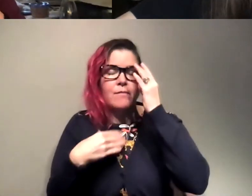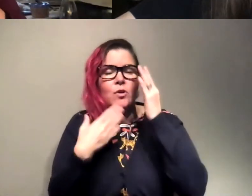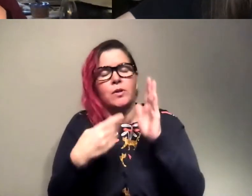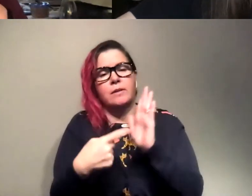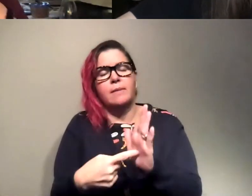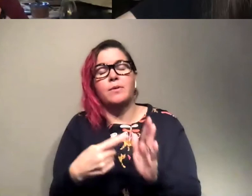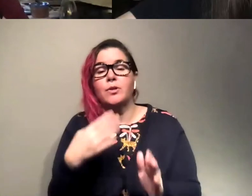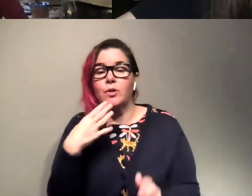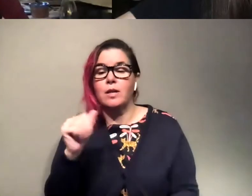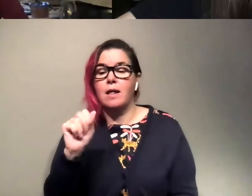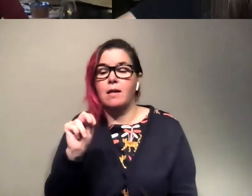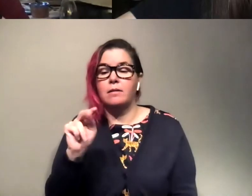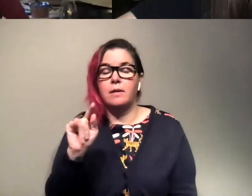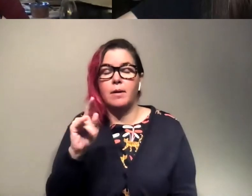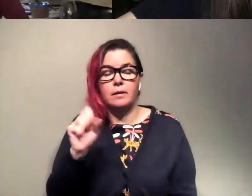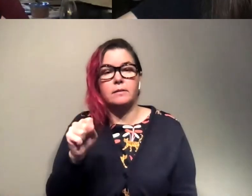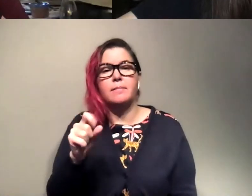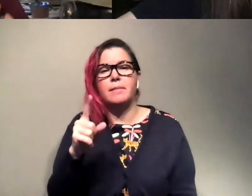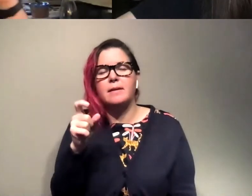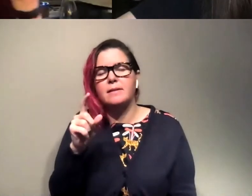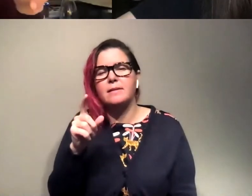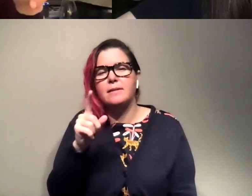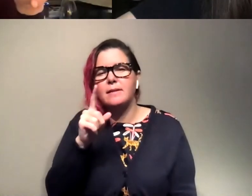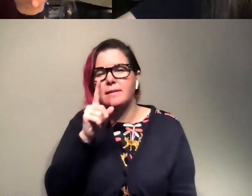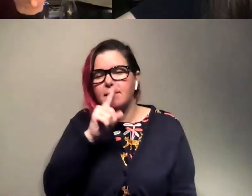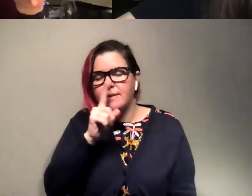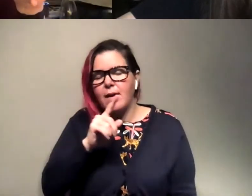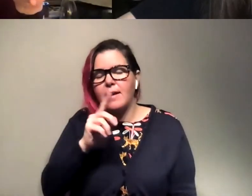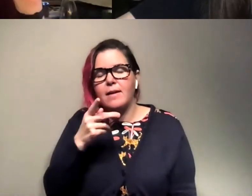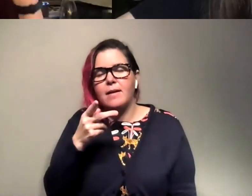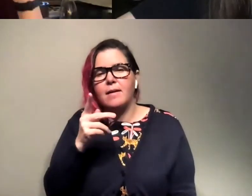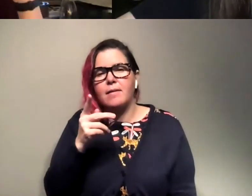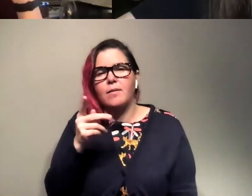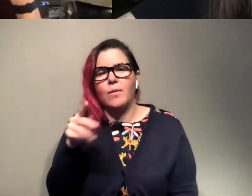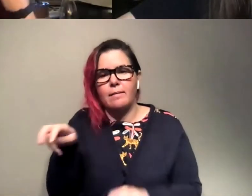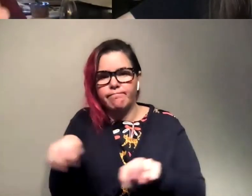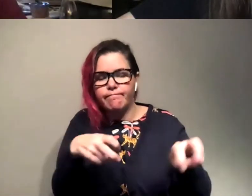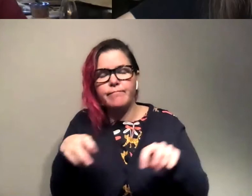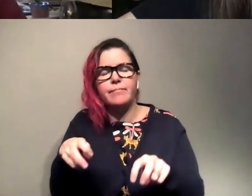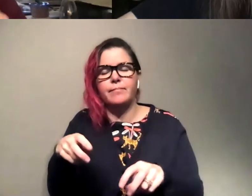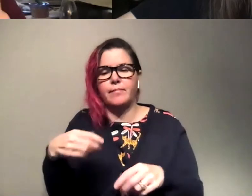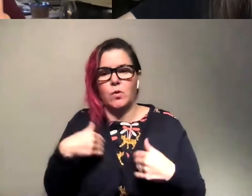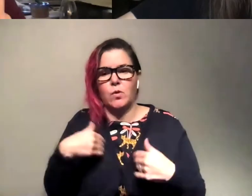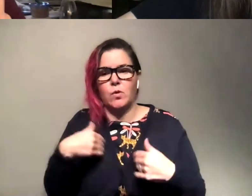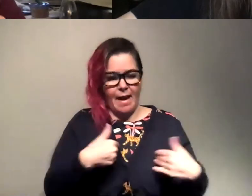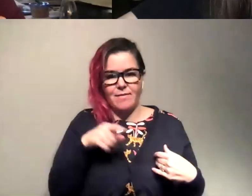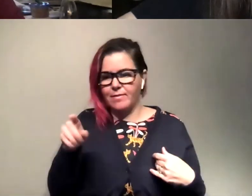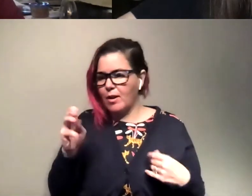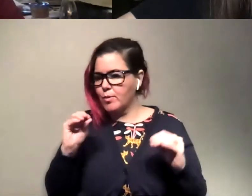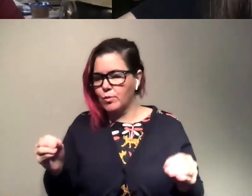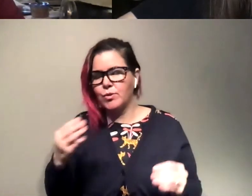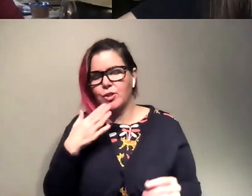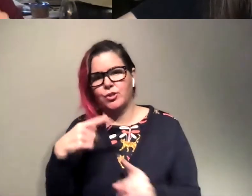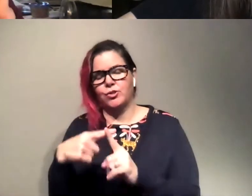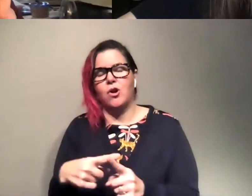because it's a synthetic pathway that a microbe has and a human doesn't have. It's a really great target. But we can also play with that in